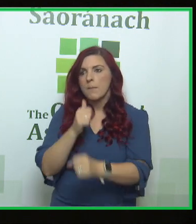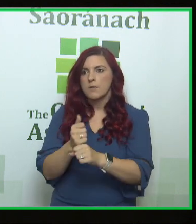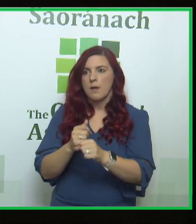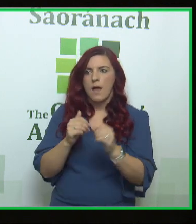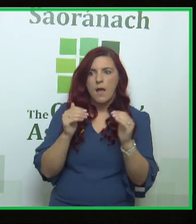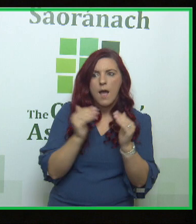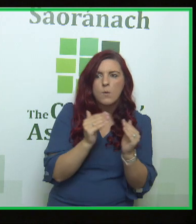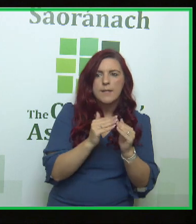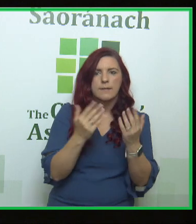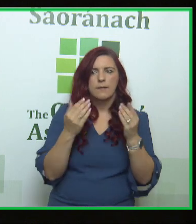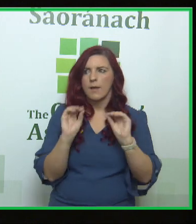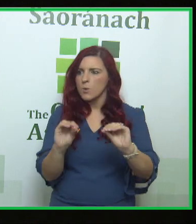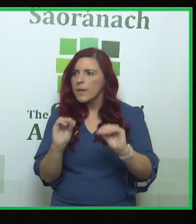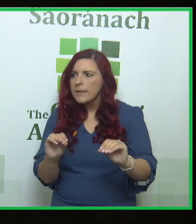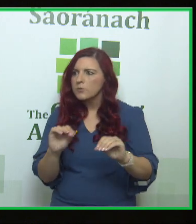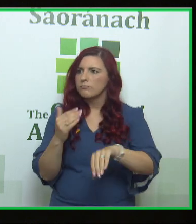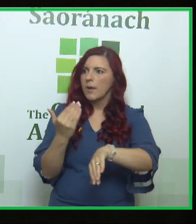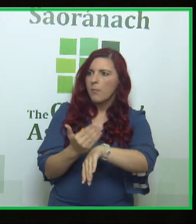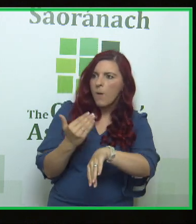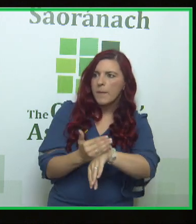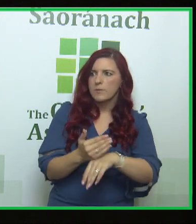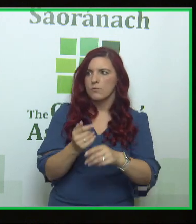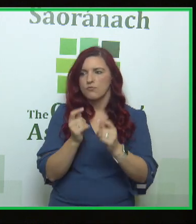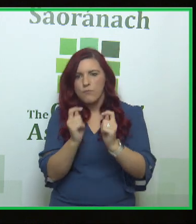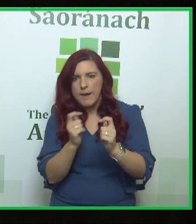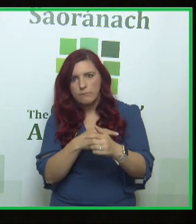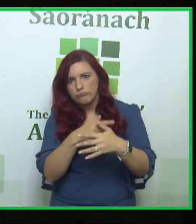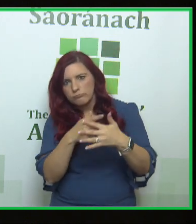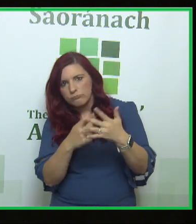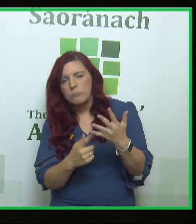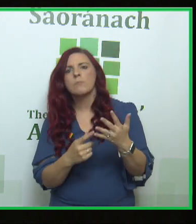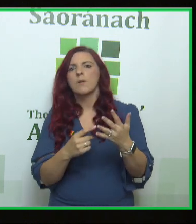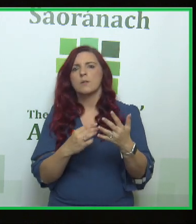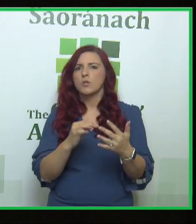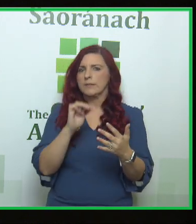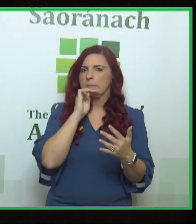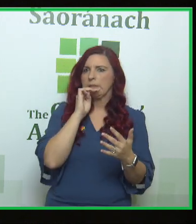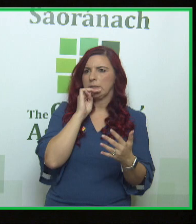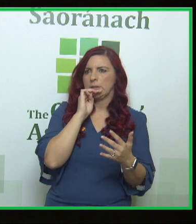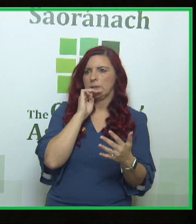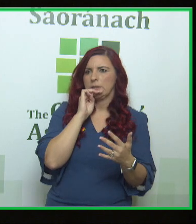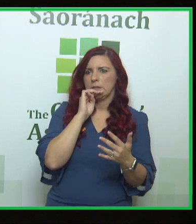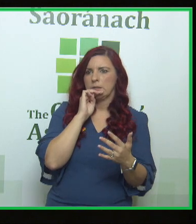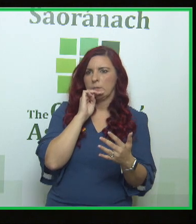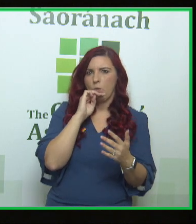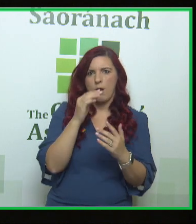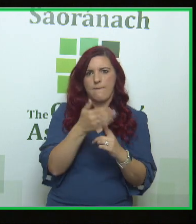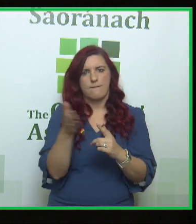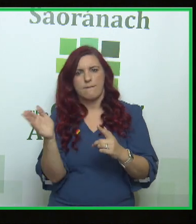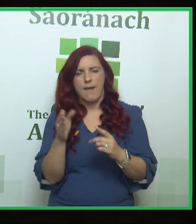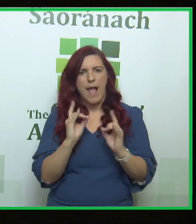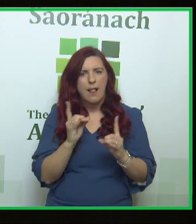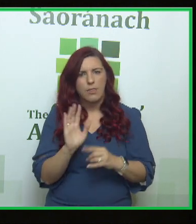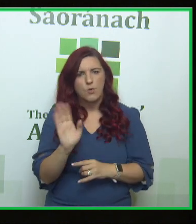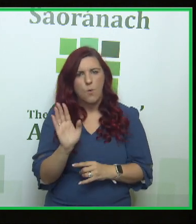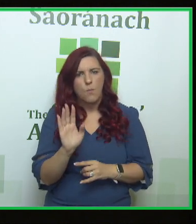housing, education, employment, training, suddenly we're going outside of the domain of health. So again, you can see